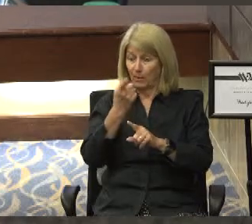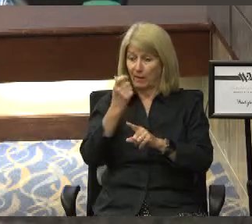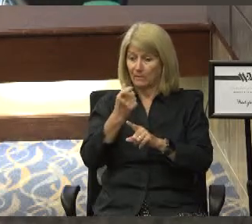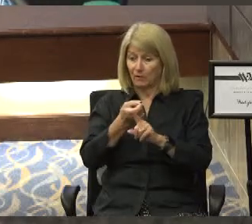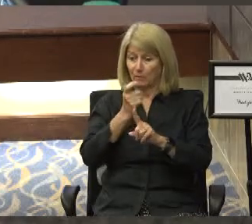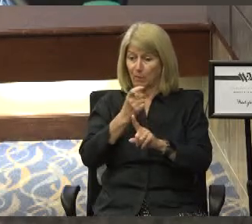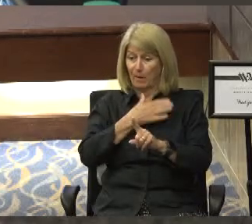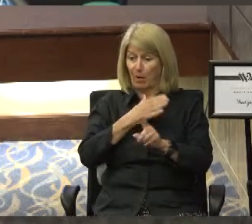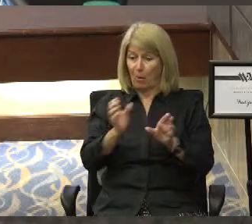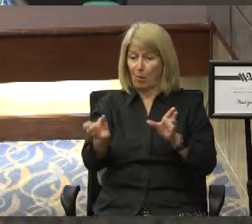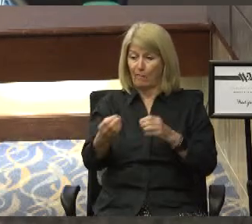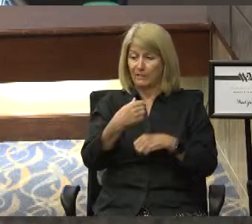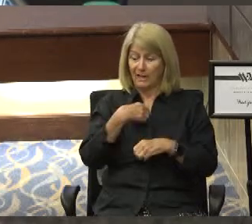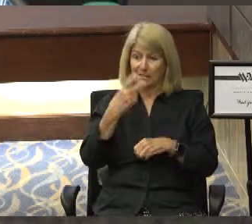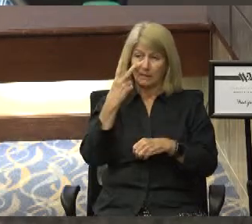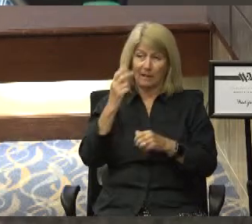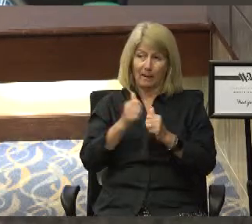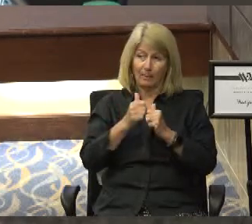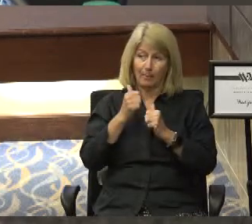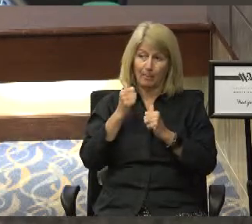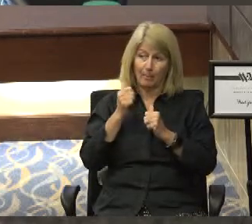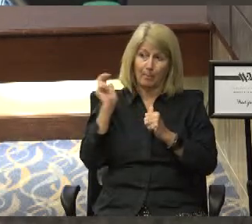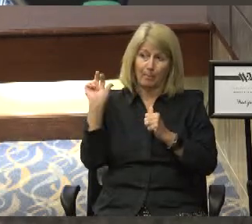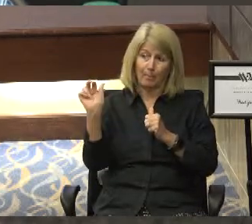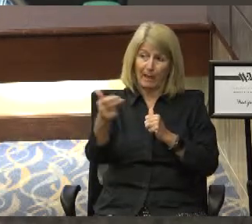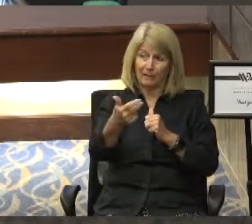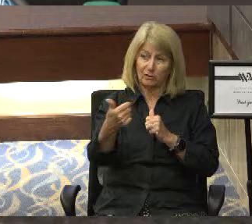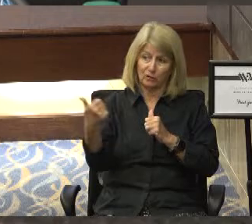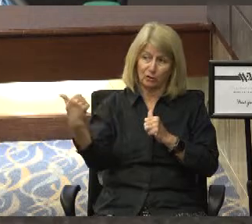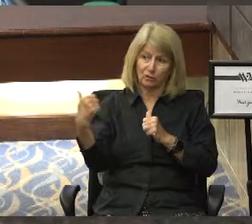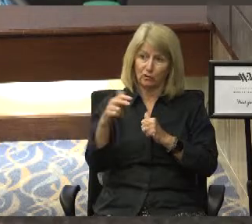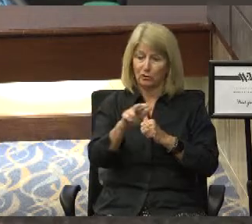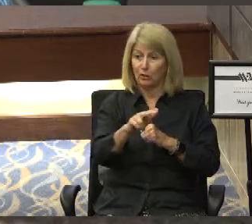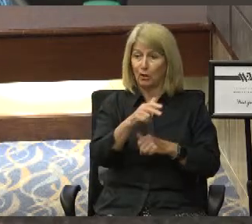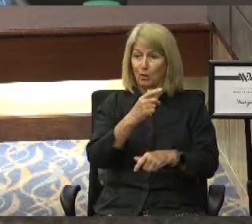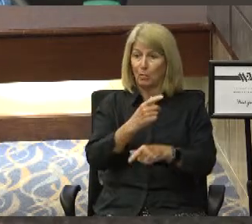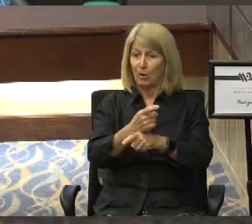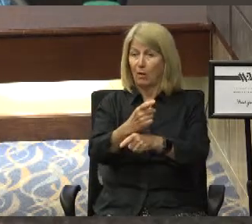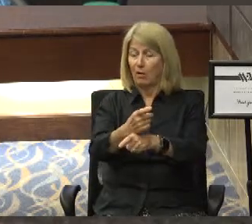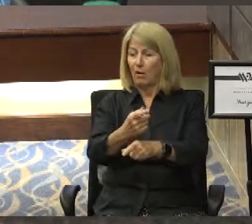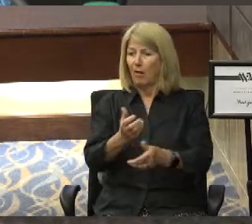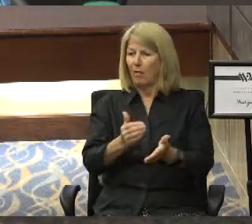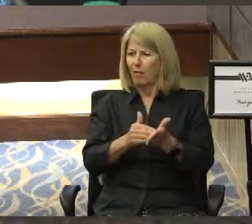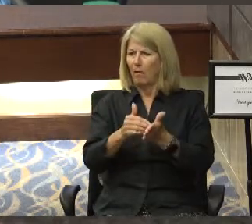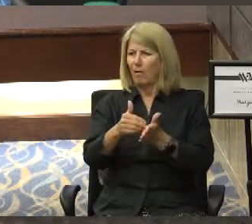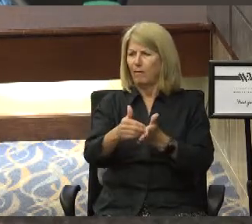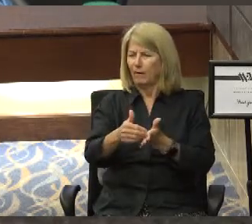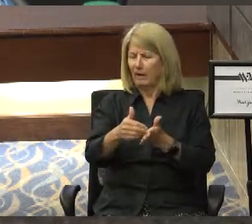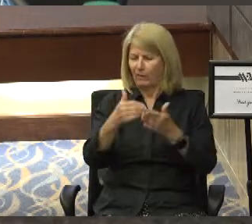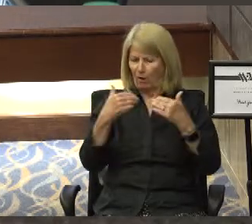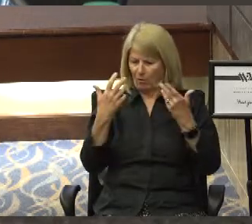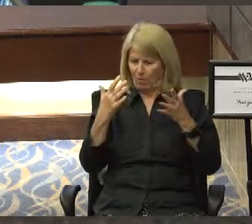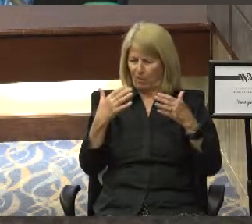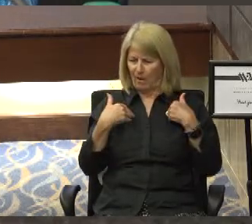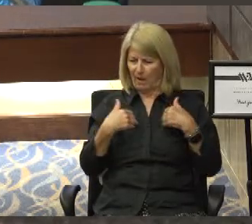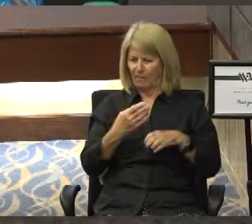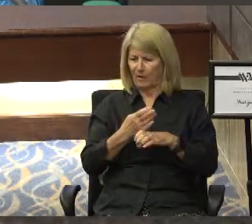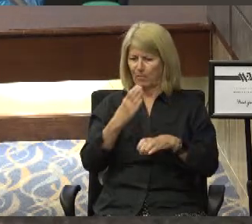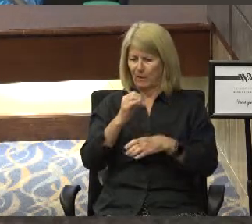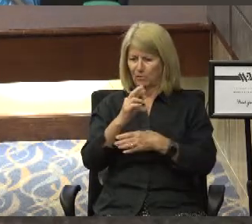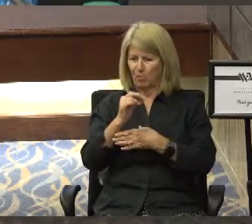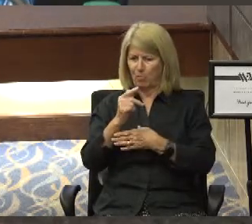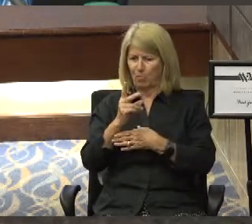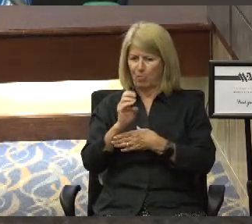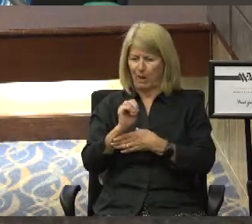it pass quite regularly. So there is a bus route down LaSalle. So